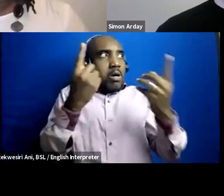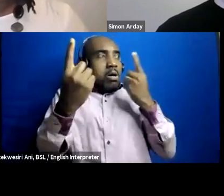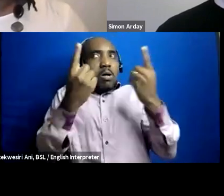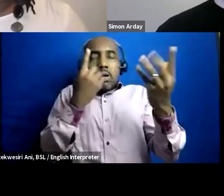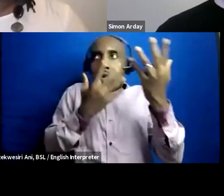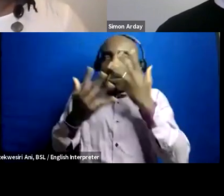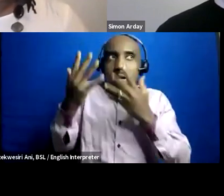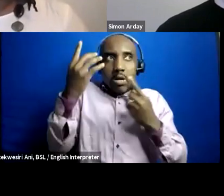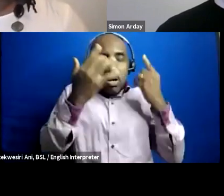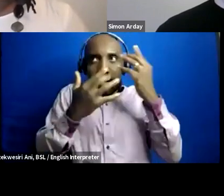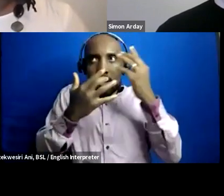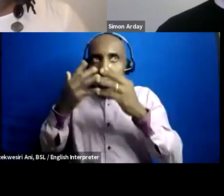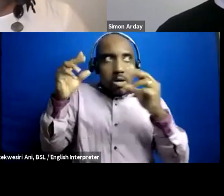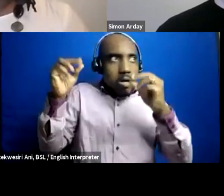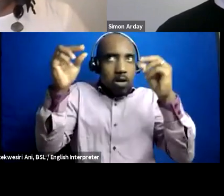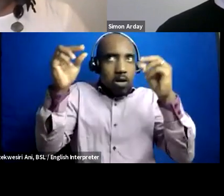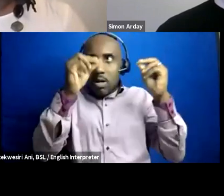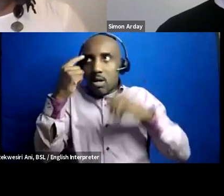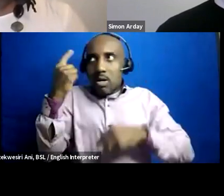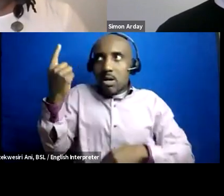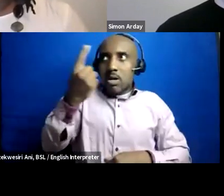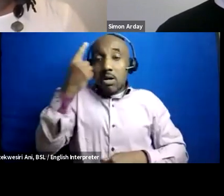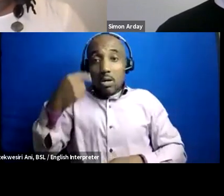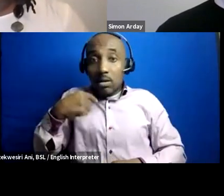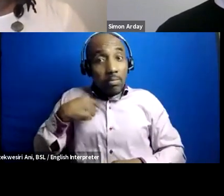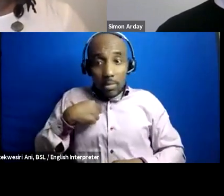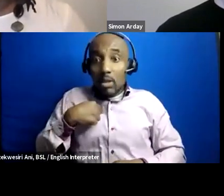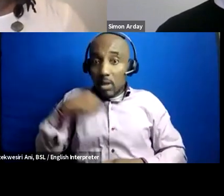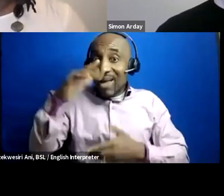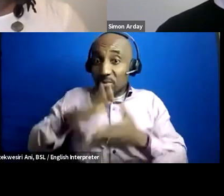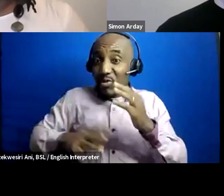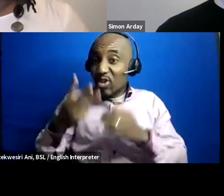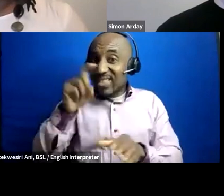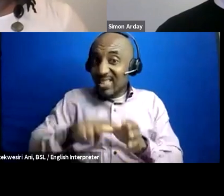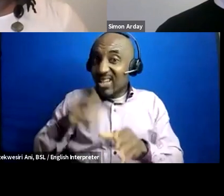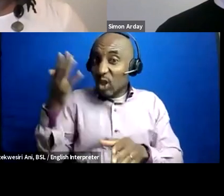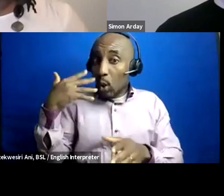experience. It was a very, very scary place to be in. And